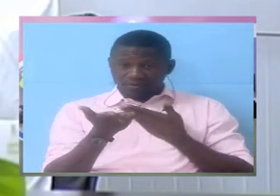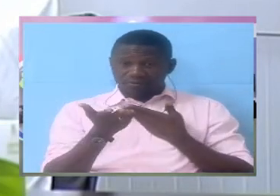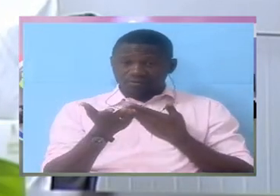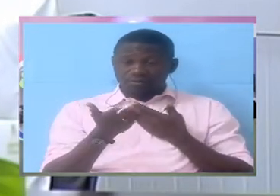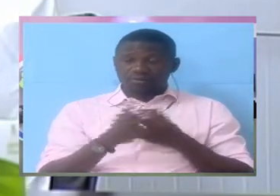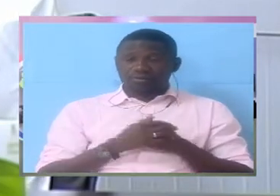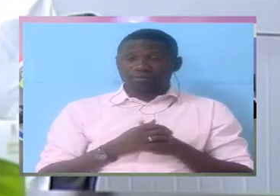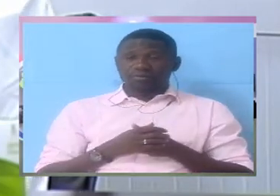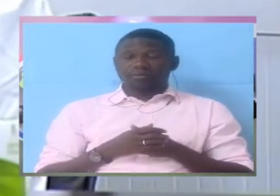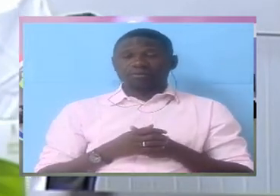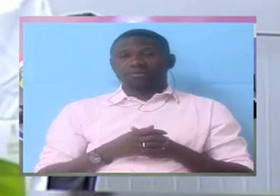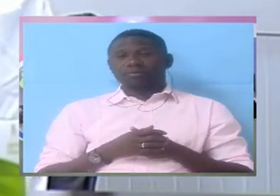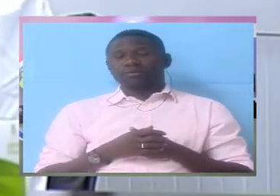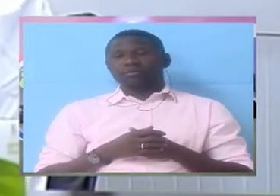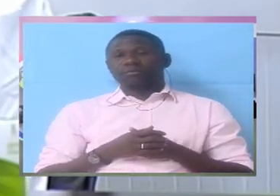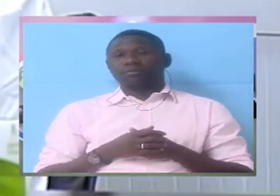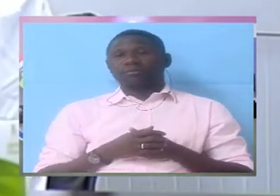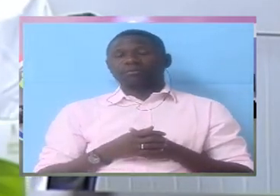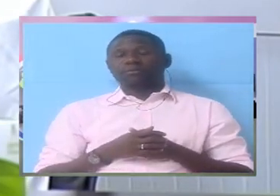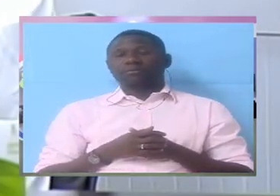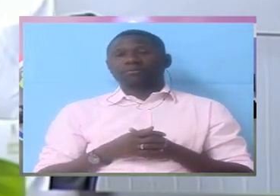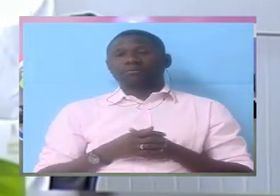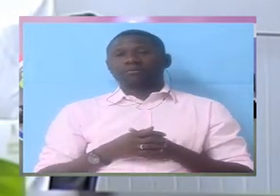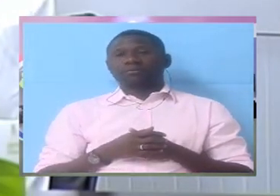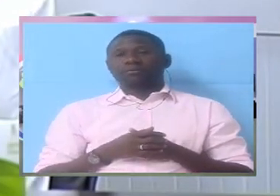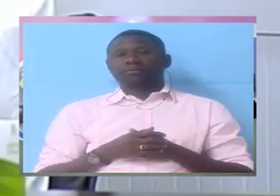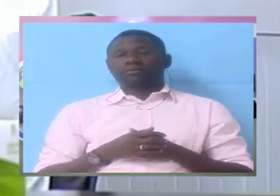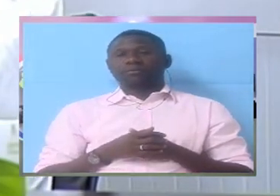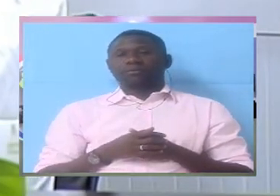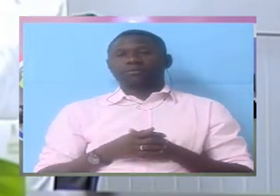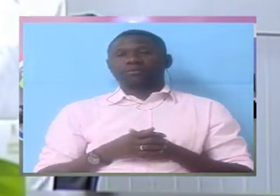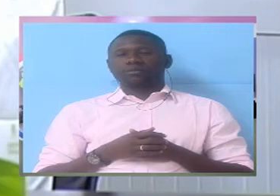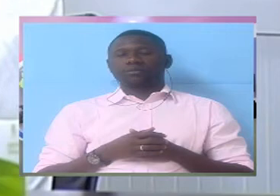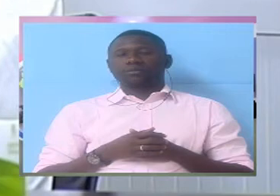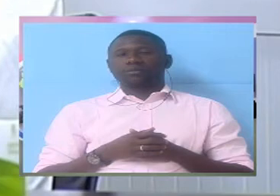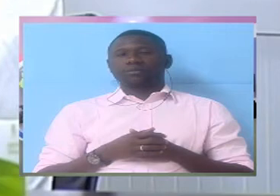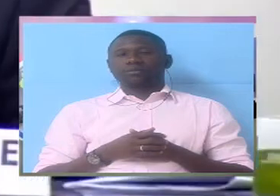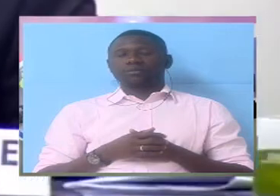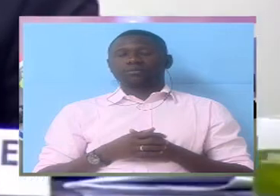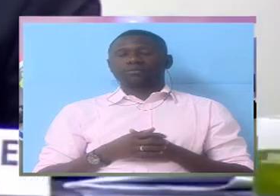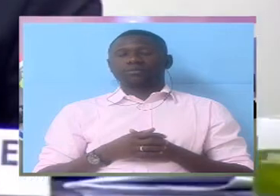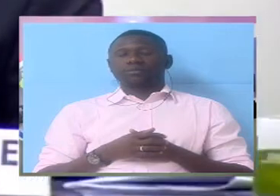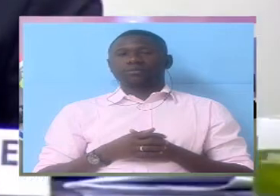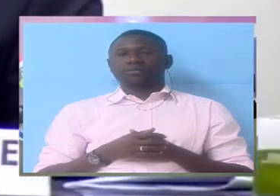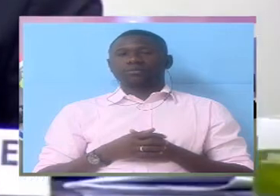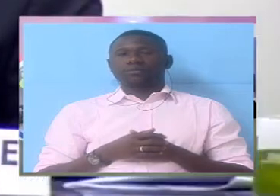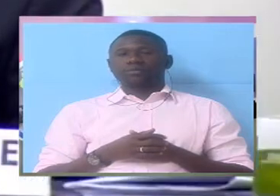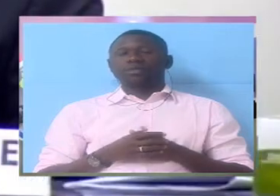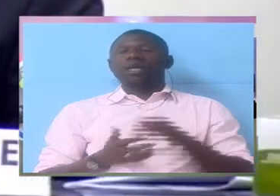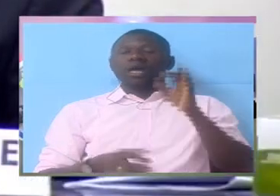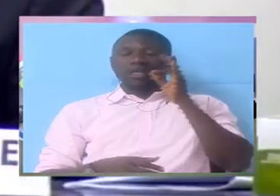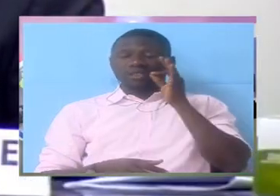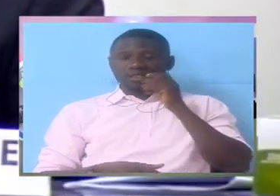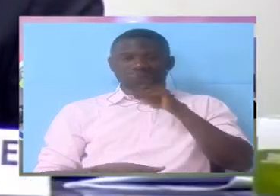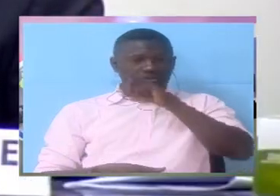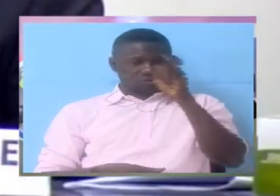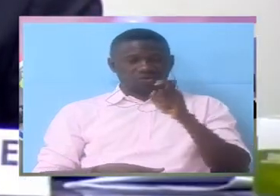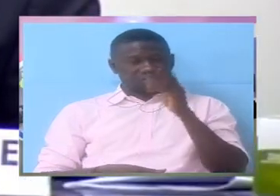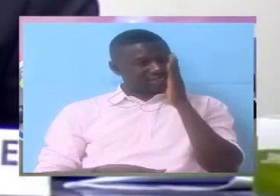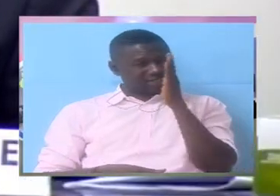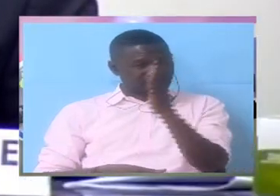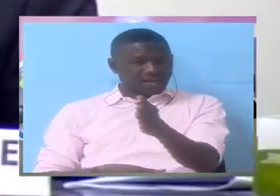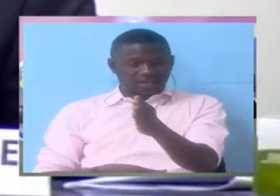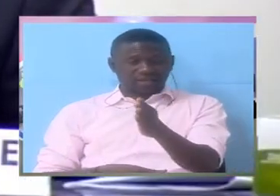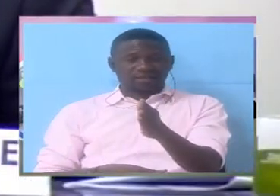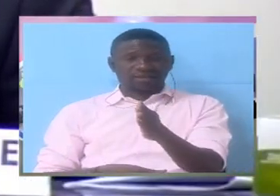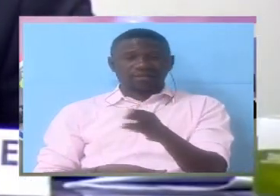the first time it happened? Have you answered the question directly?